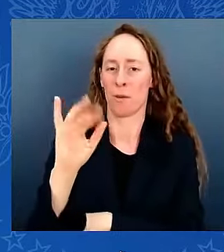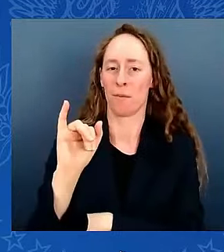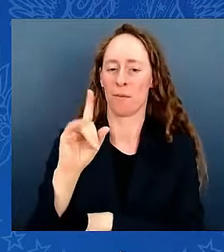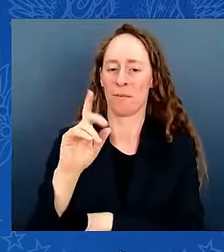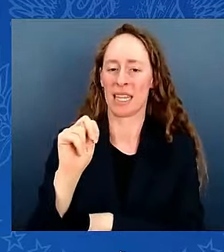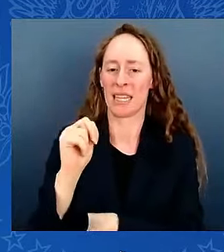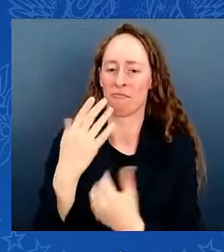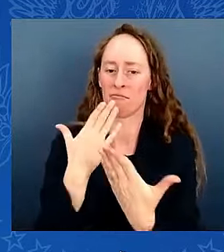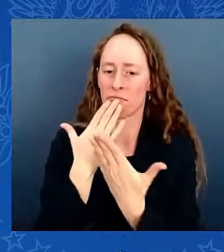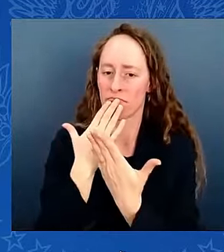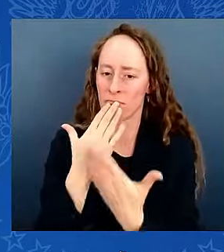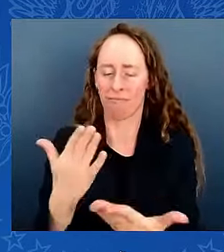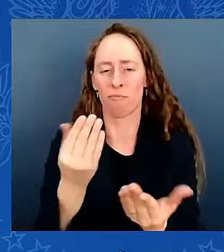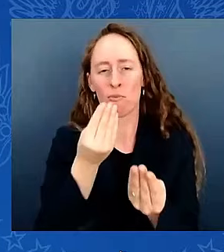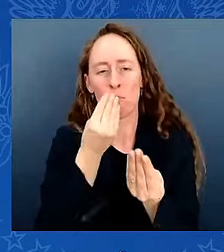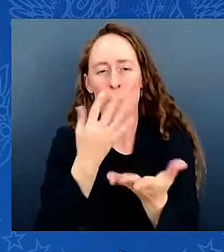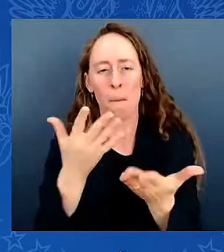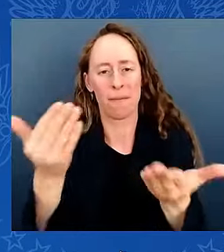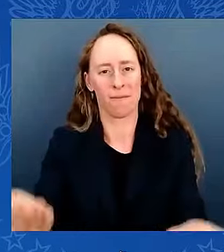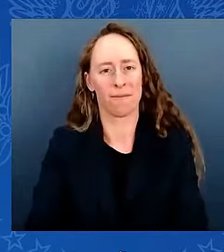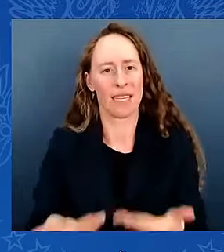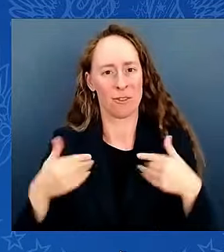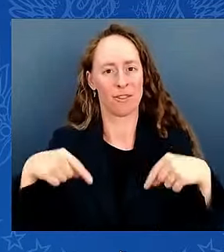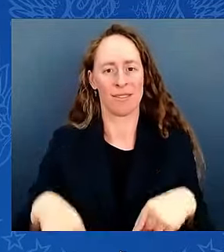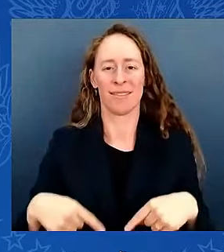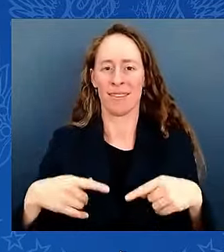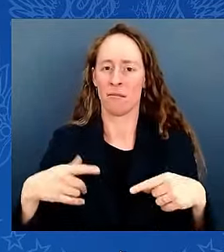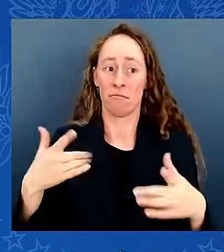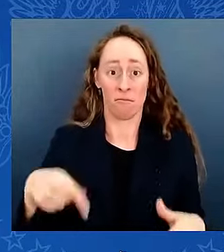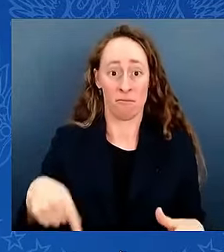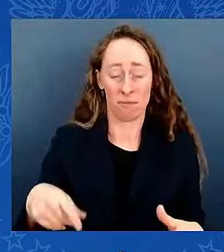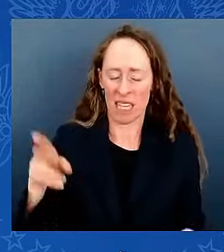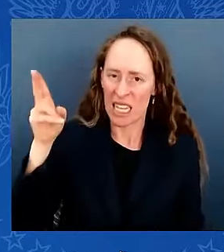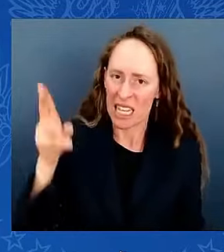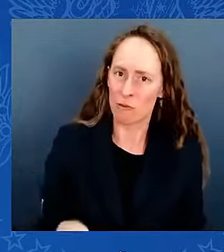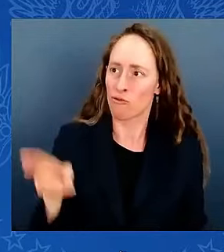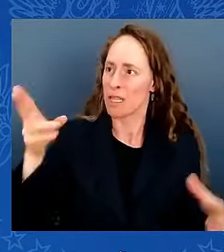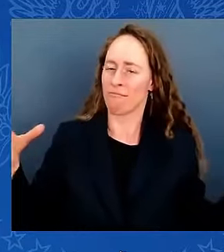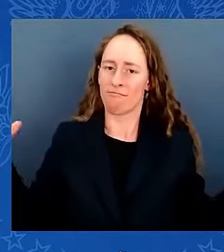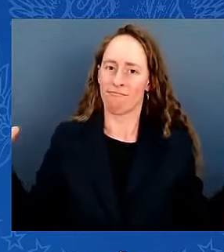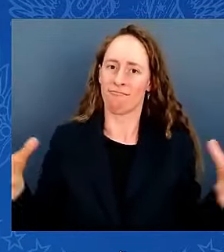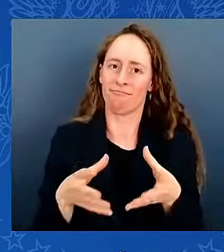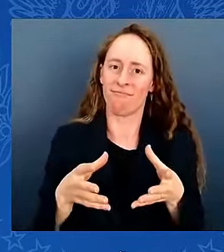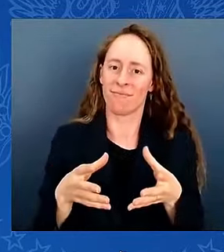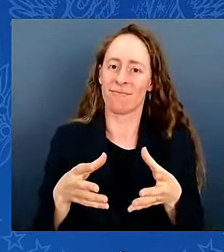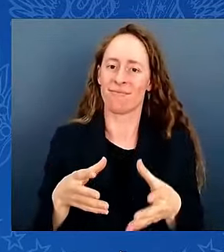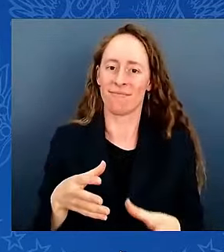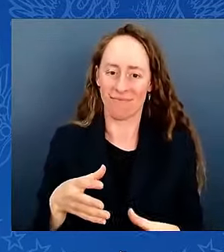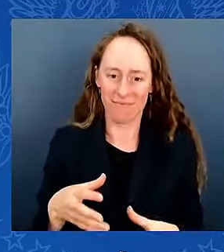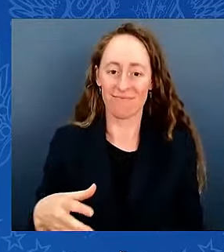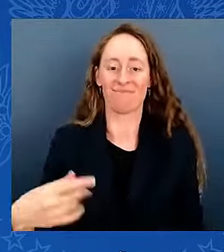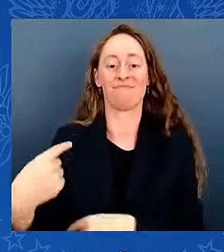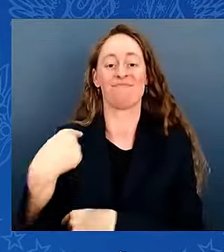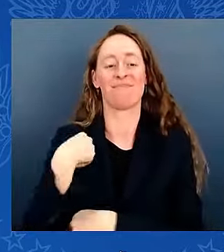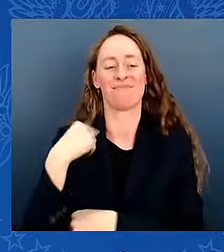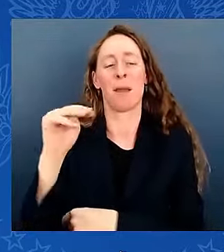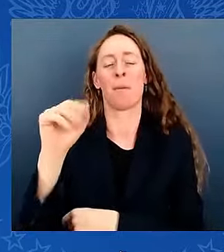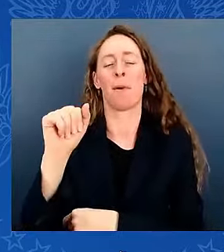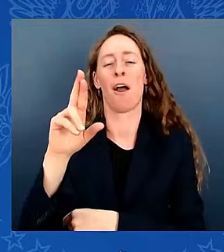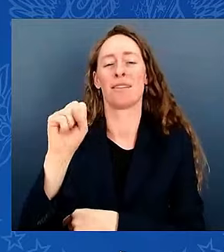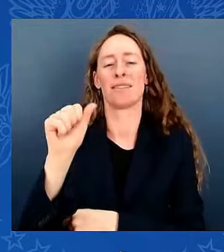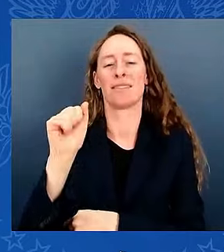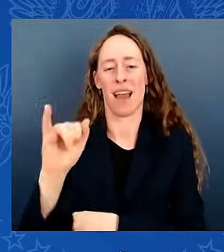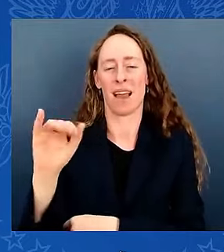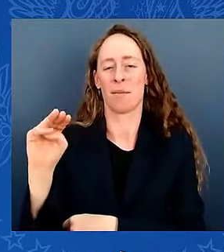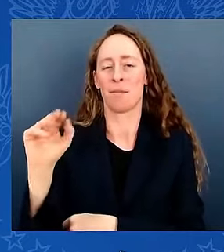occasion. And yeah, I'm Marsai Martin. And I've been an actor since I was the age of 5. A lot of you may